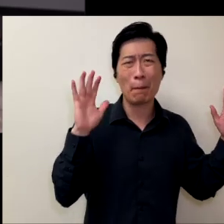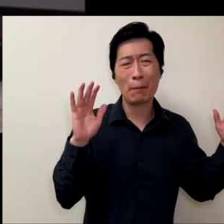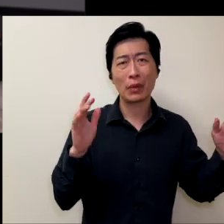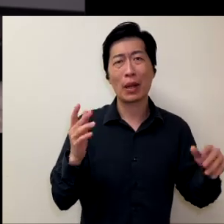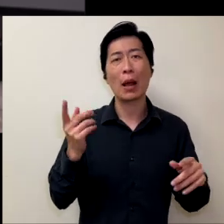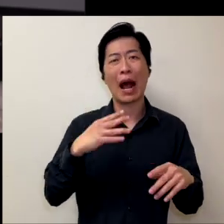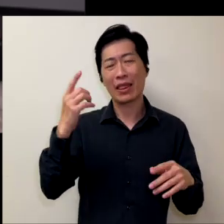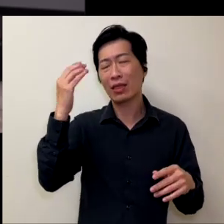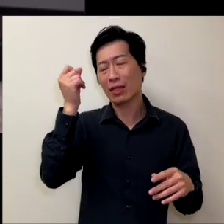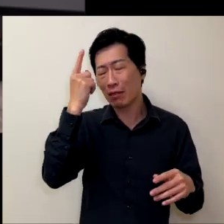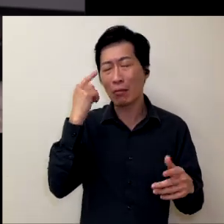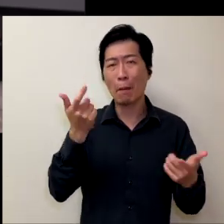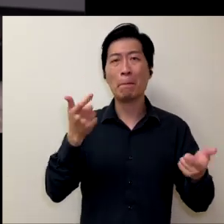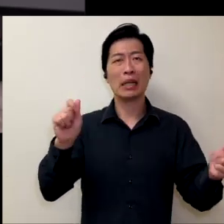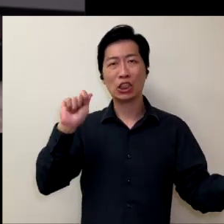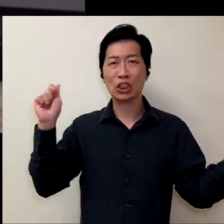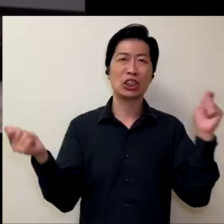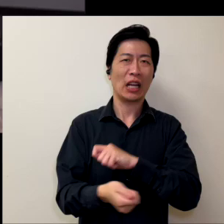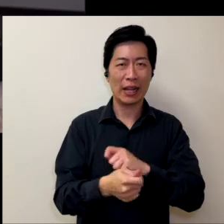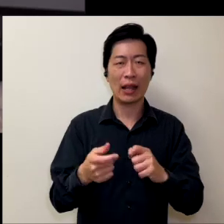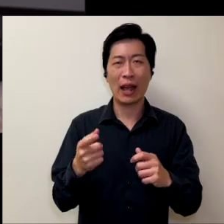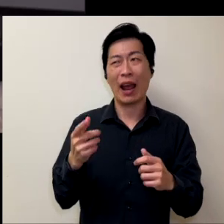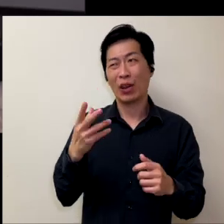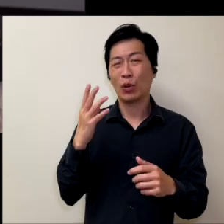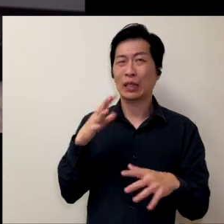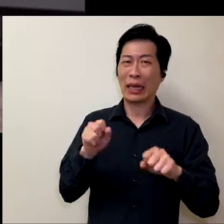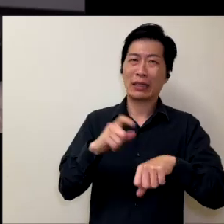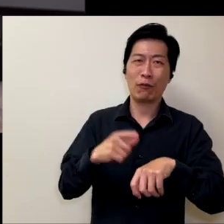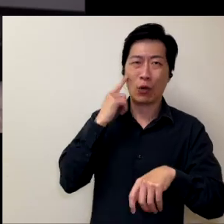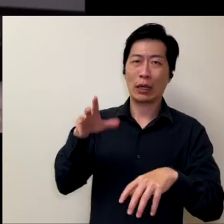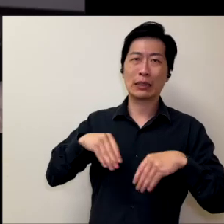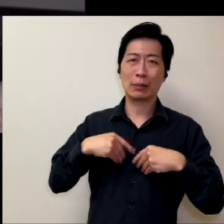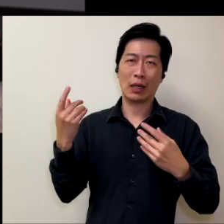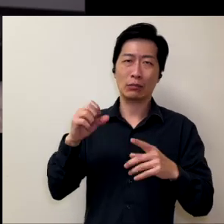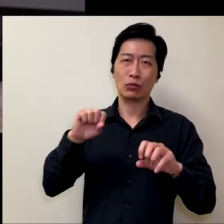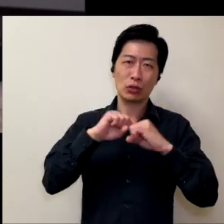too good to pass up, but there's going to be a huge transition as far as